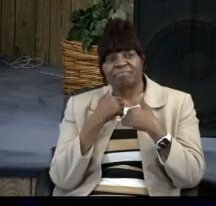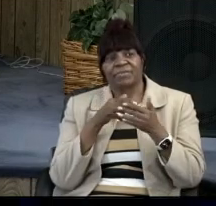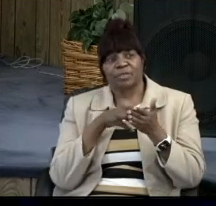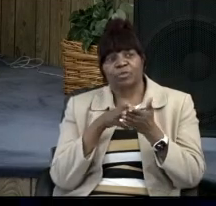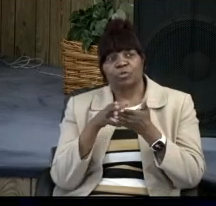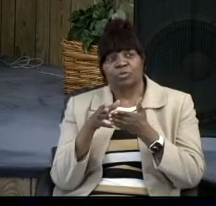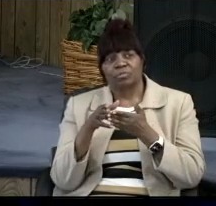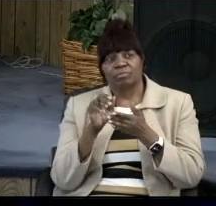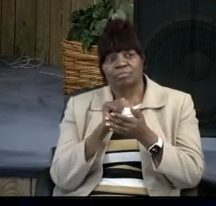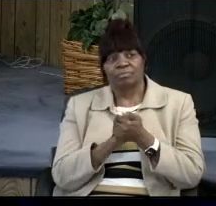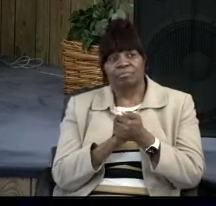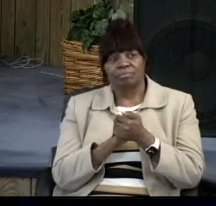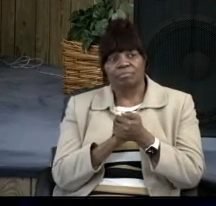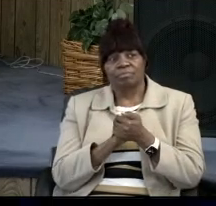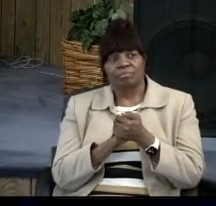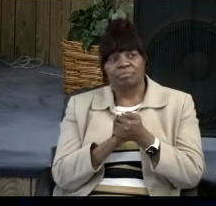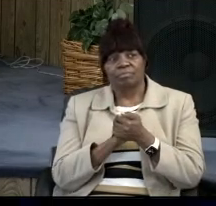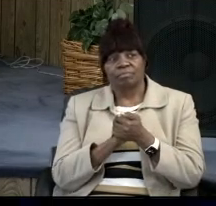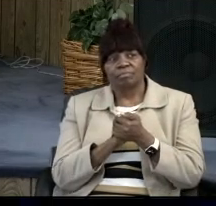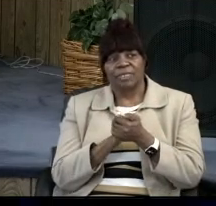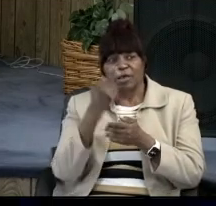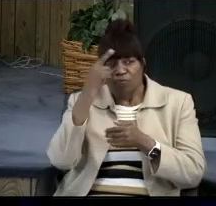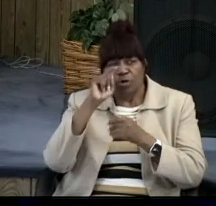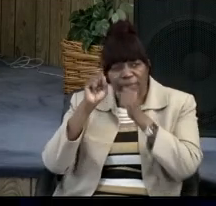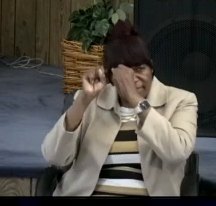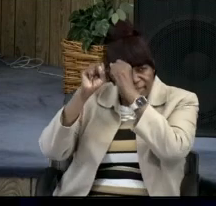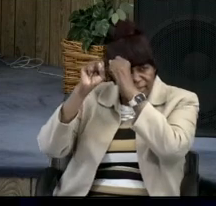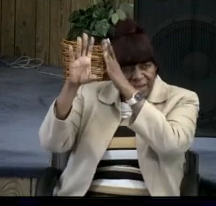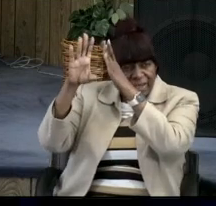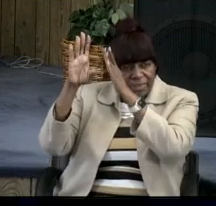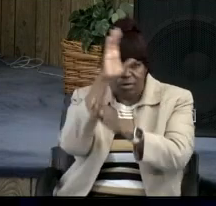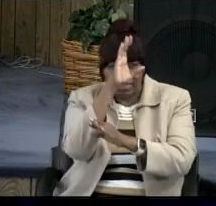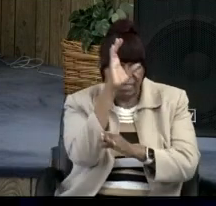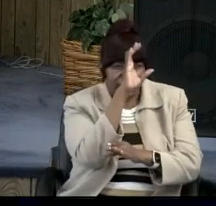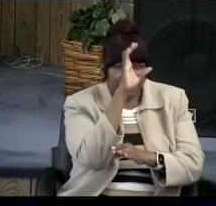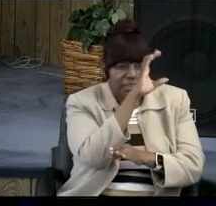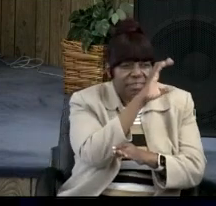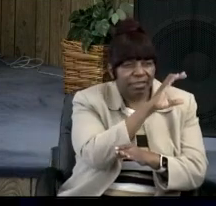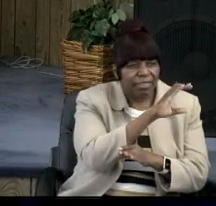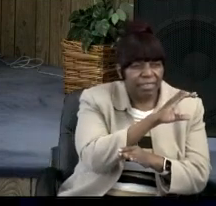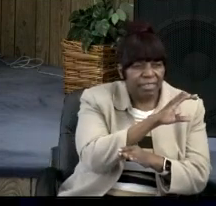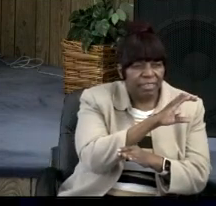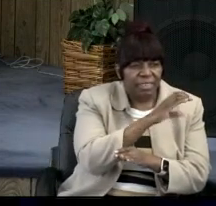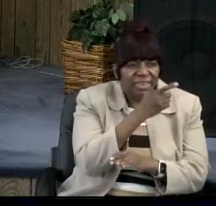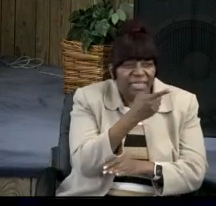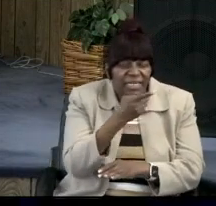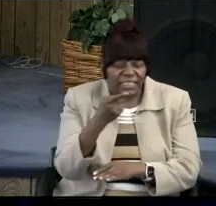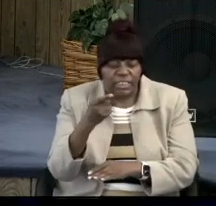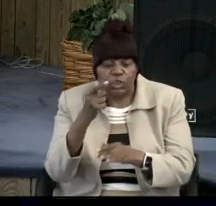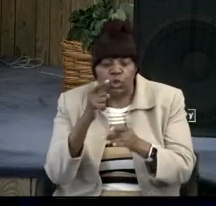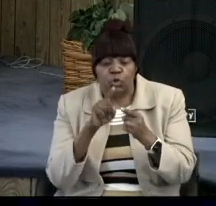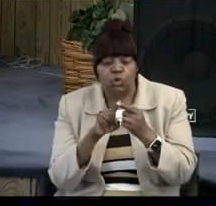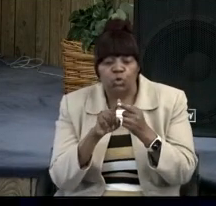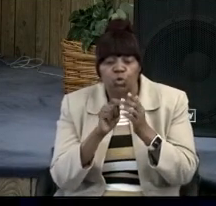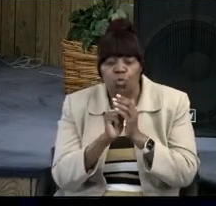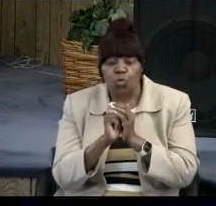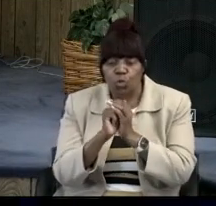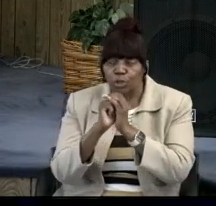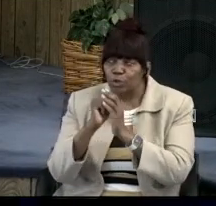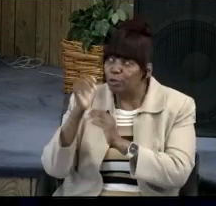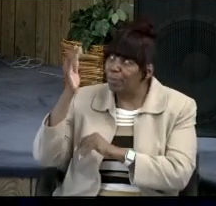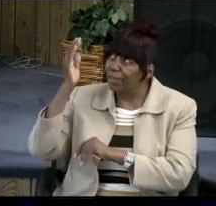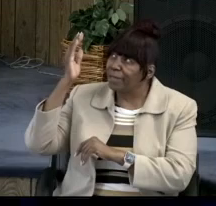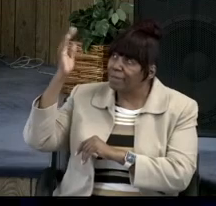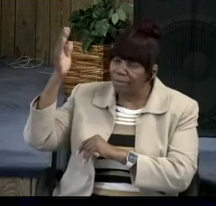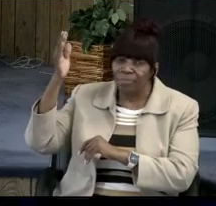And I love the last part of John 4:23, for the Father is seeking such as these to worship him.